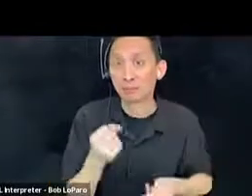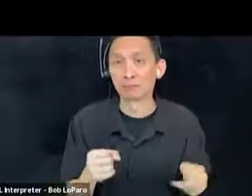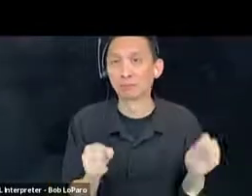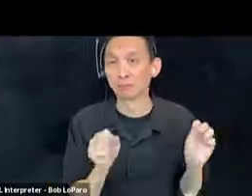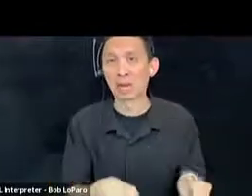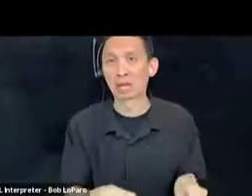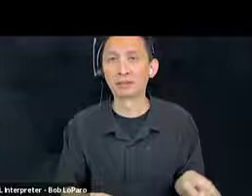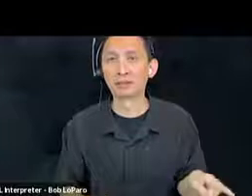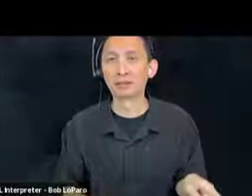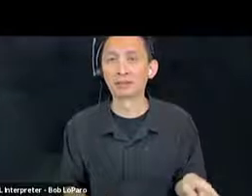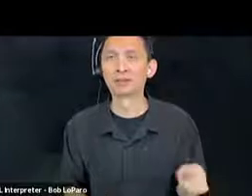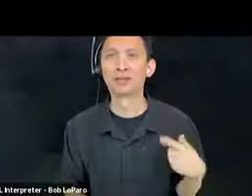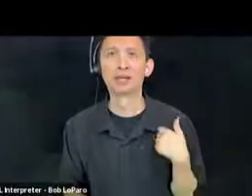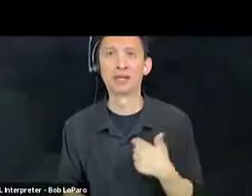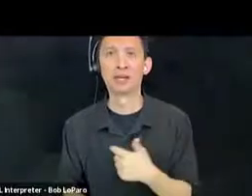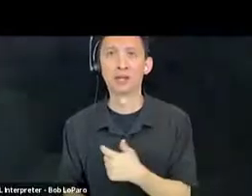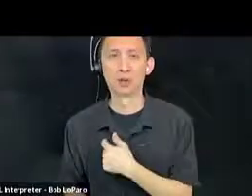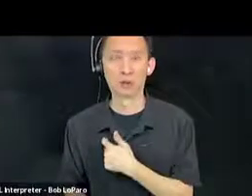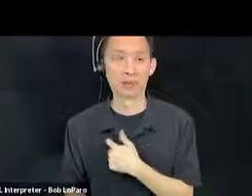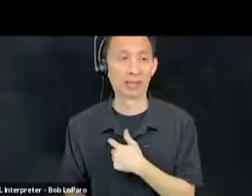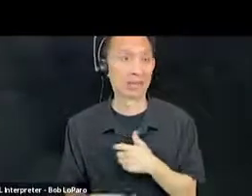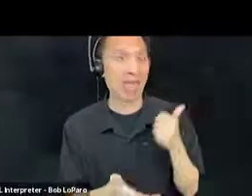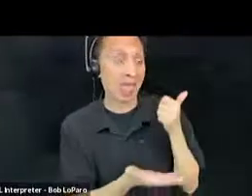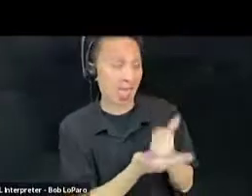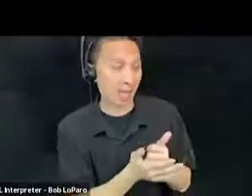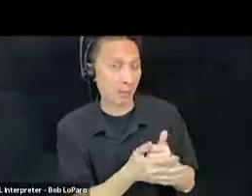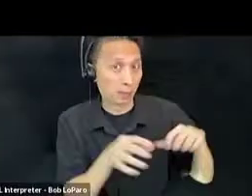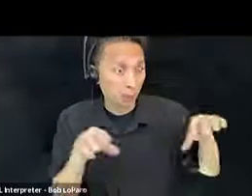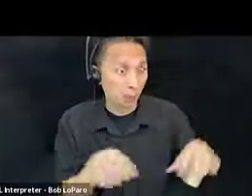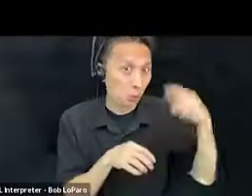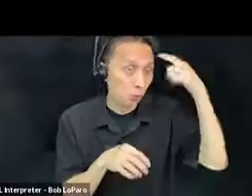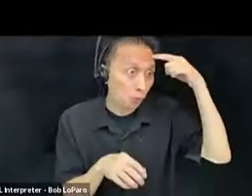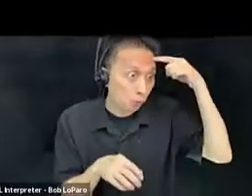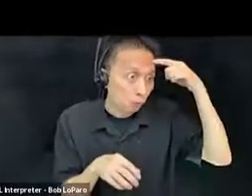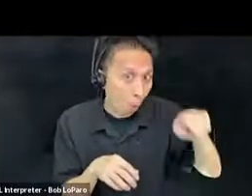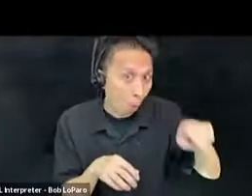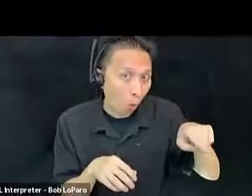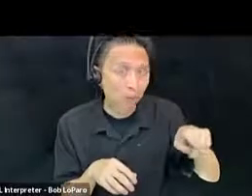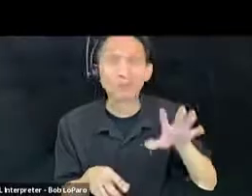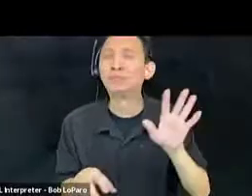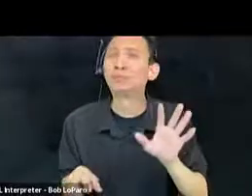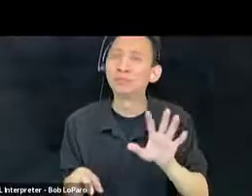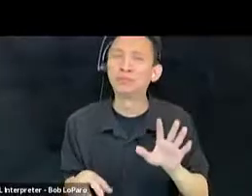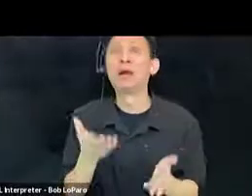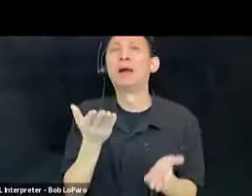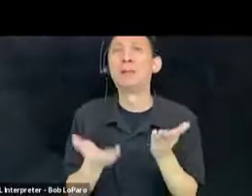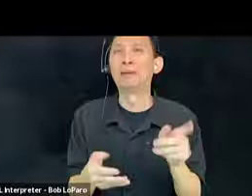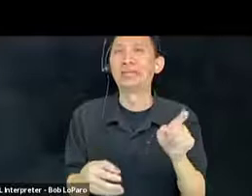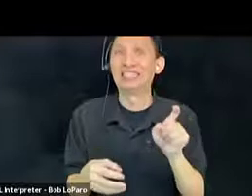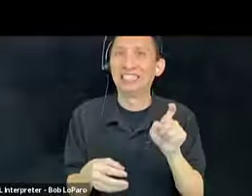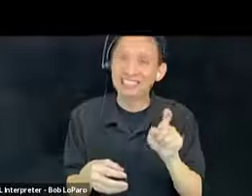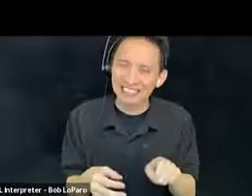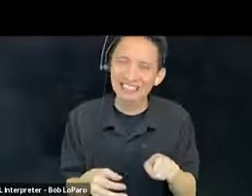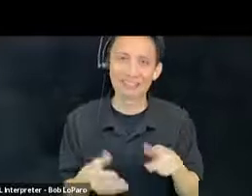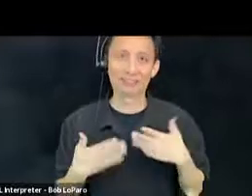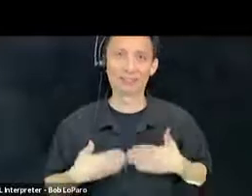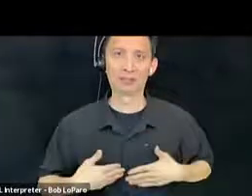We should not be removing the items for them and manipulating it for them unless they need that level of physical assistance.